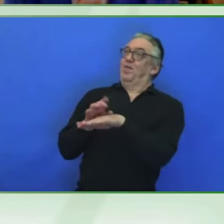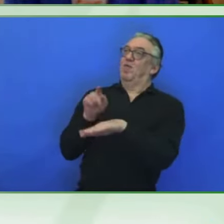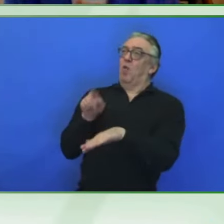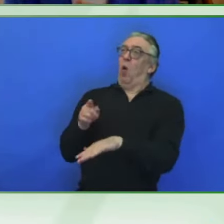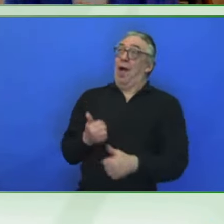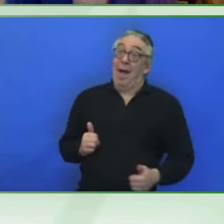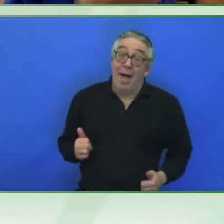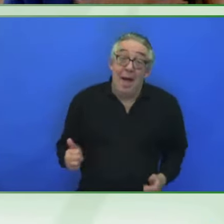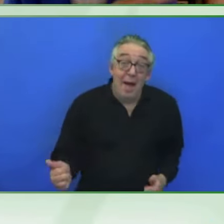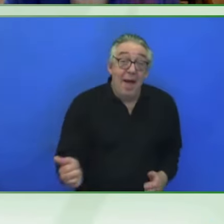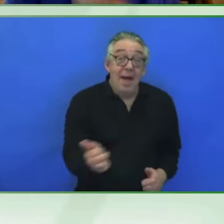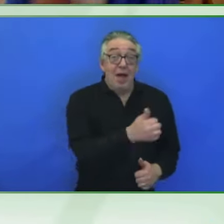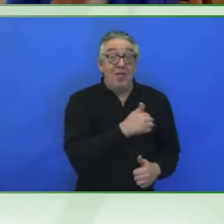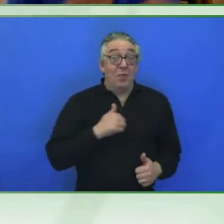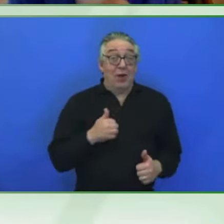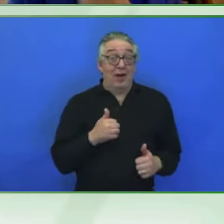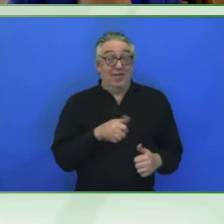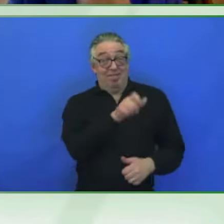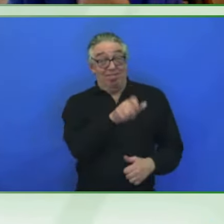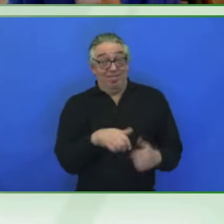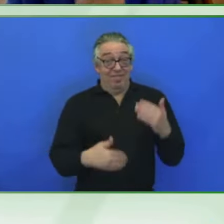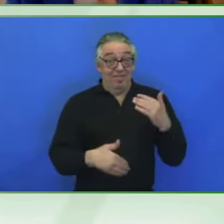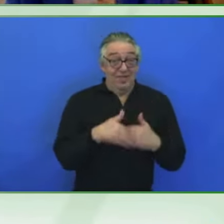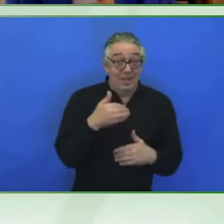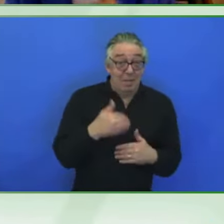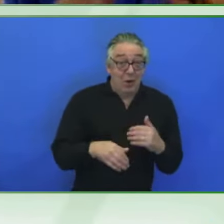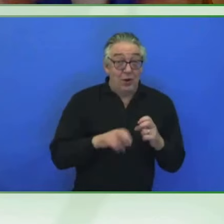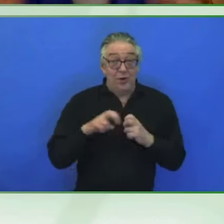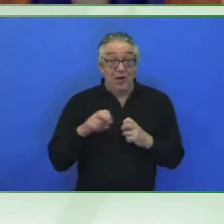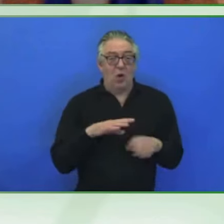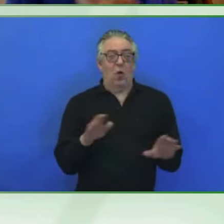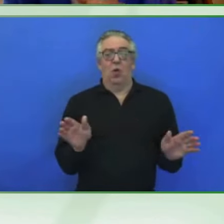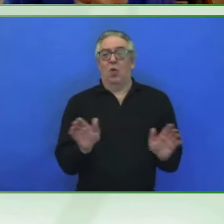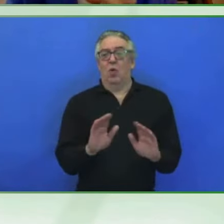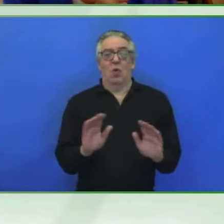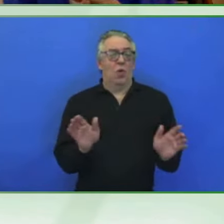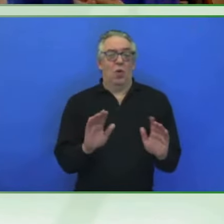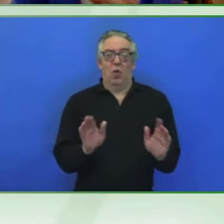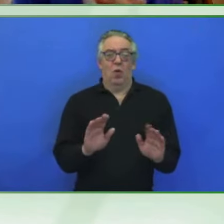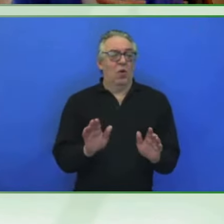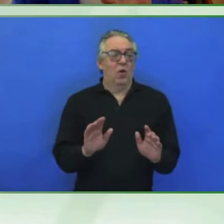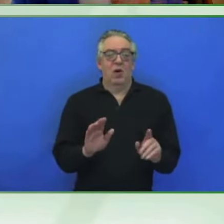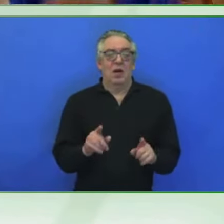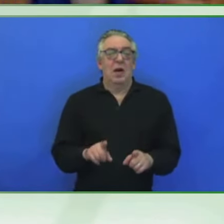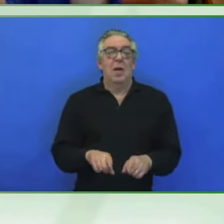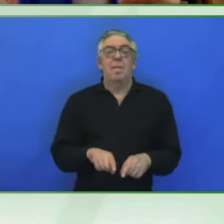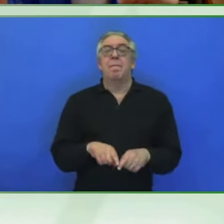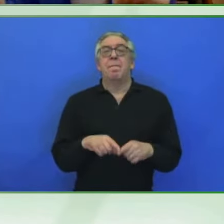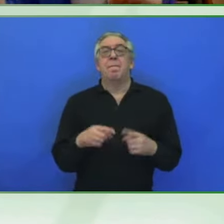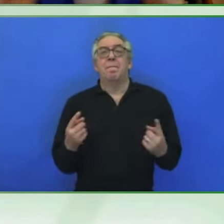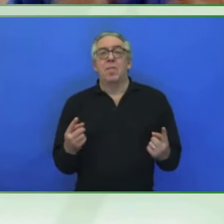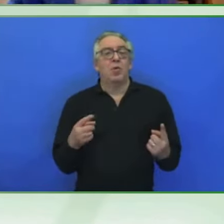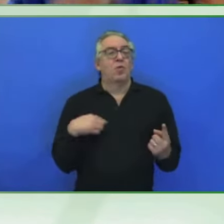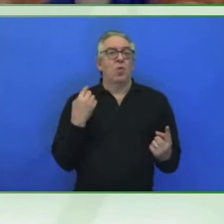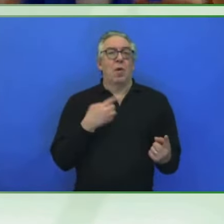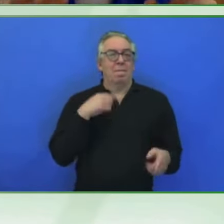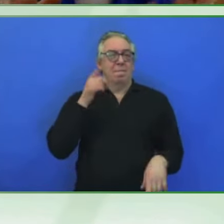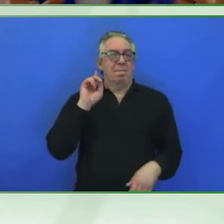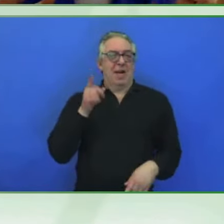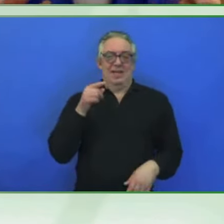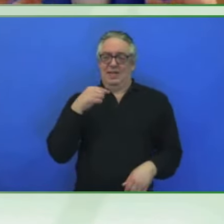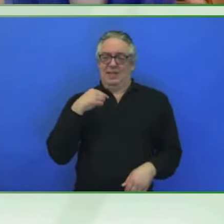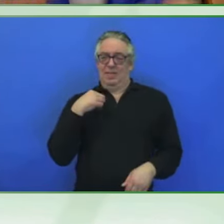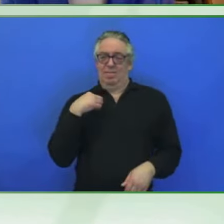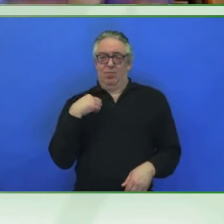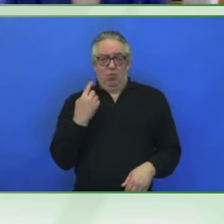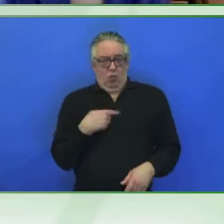confidential, they can come to us earlier in a project, or come to us when there's a problem, thinking, we need to solve this, what do you think? And then we